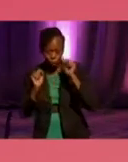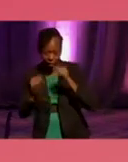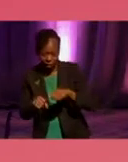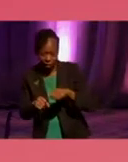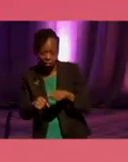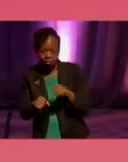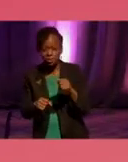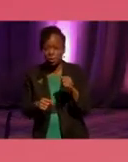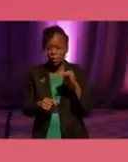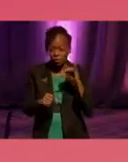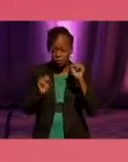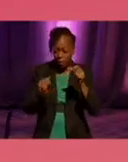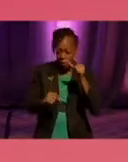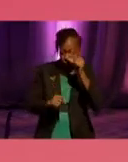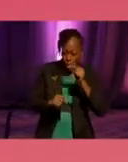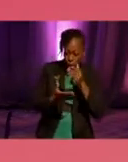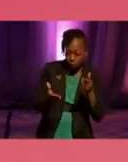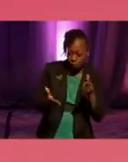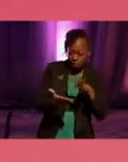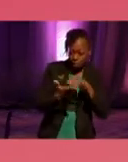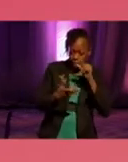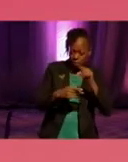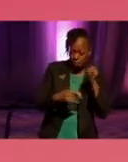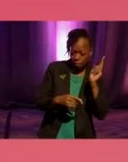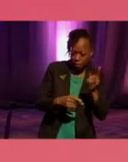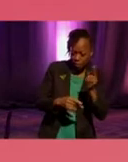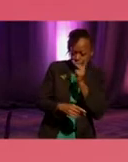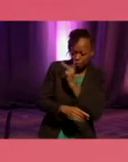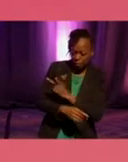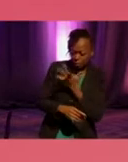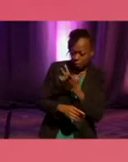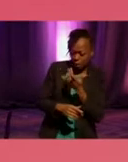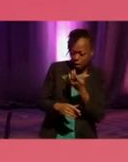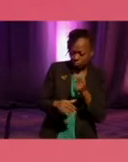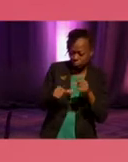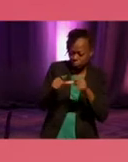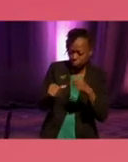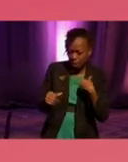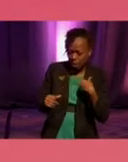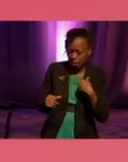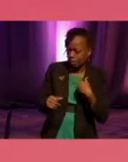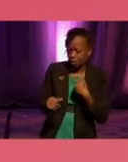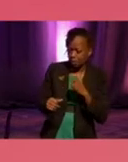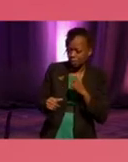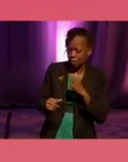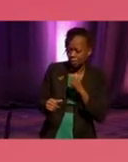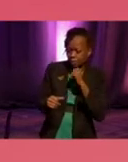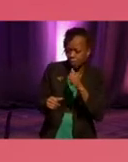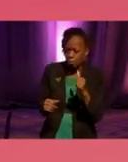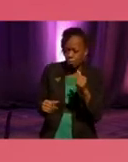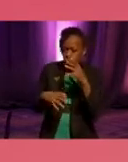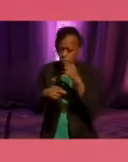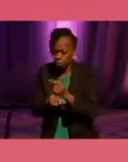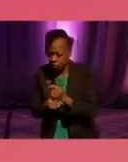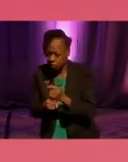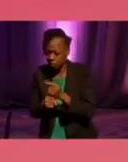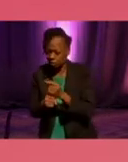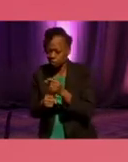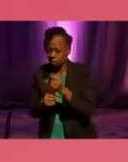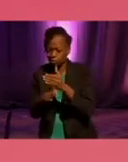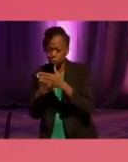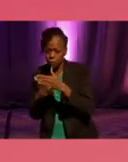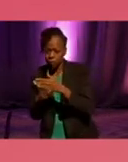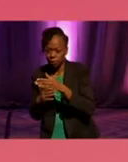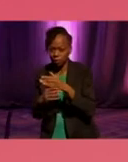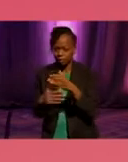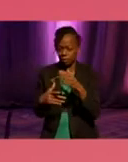communities and the healthcare system? I think that is up to us to really build and have an open communication with our